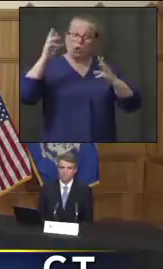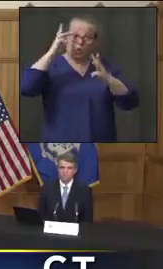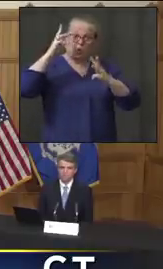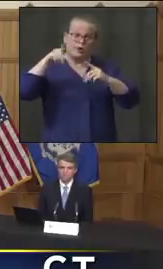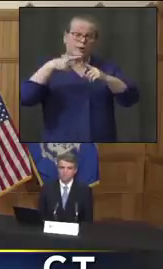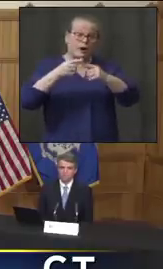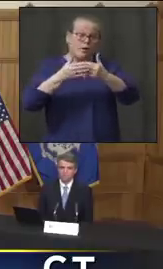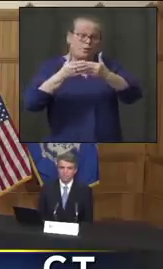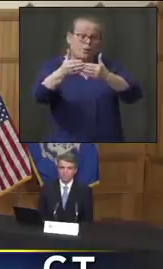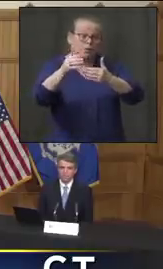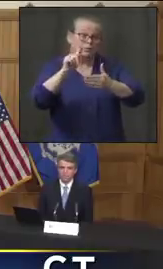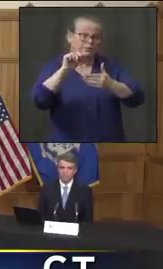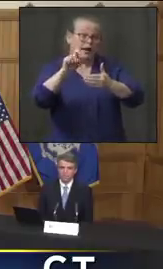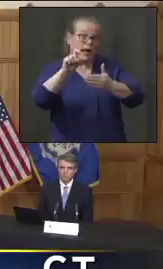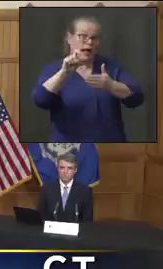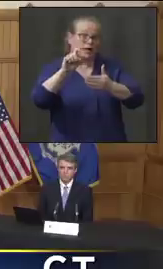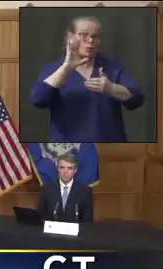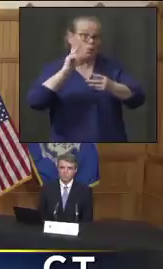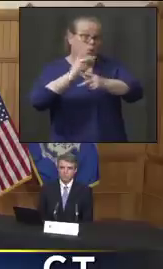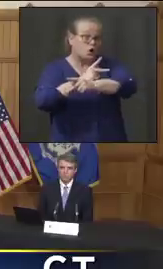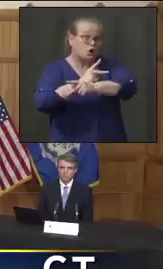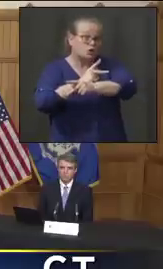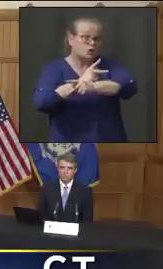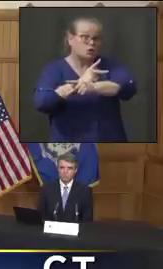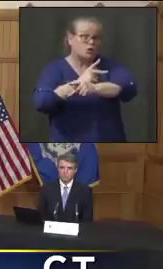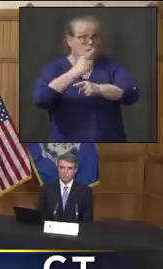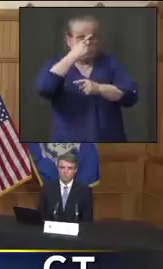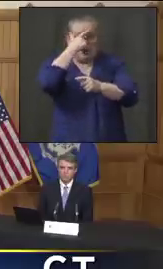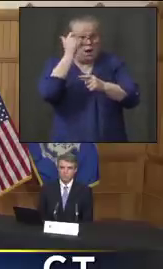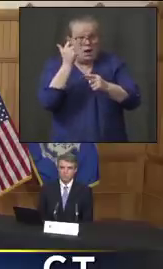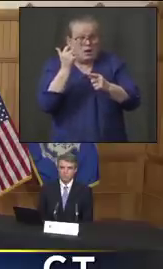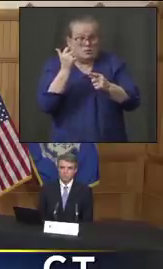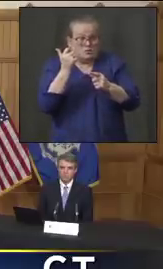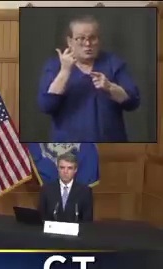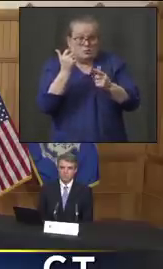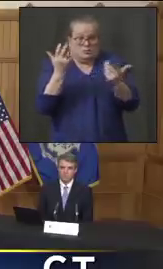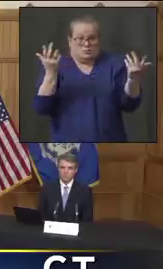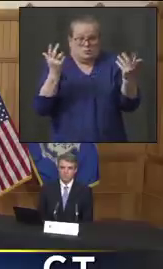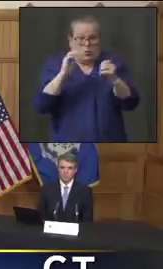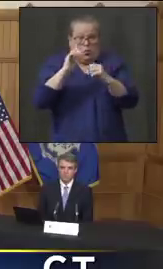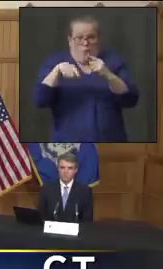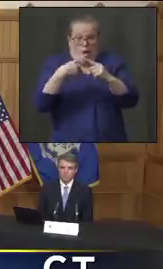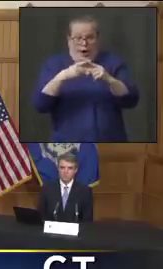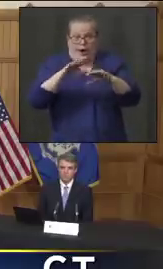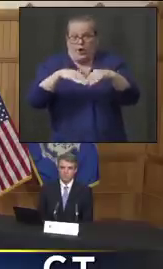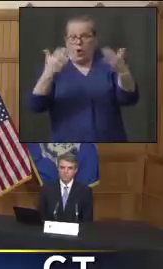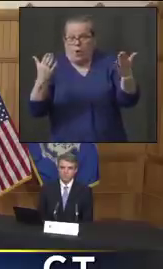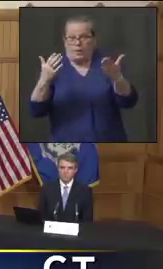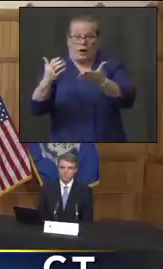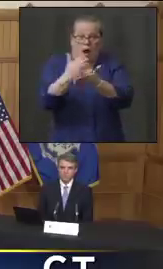going forward because we don't know exactly when all of this stuff is going to reopen?